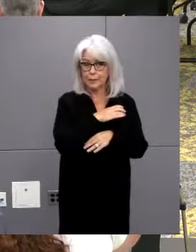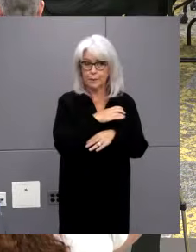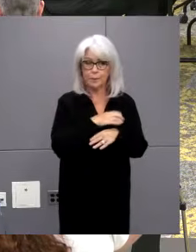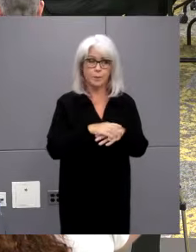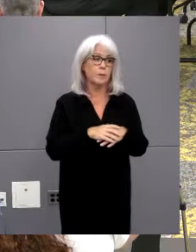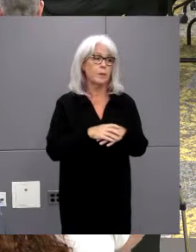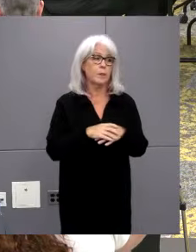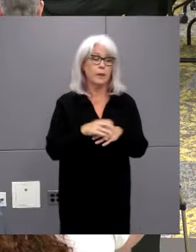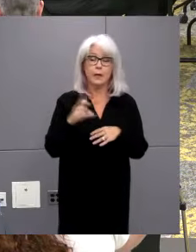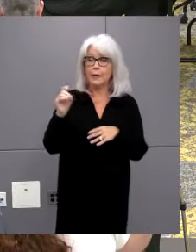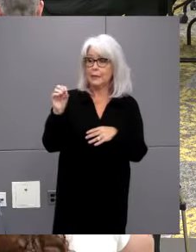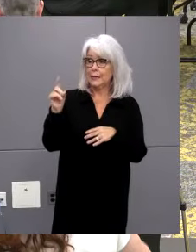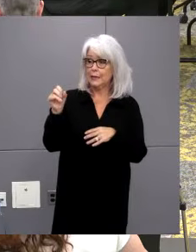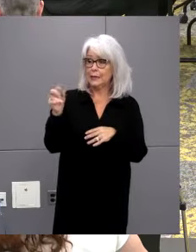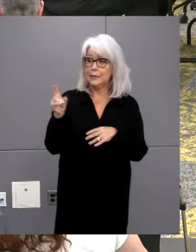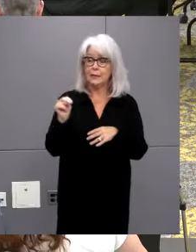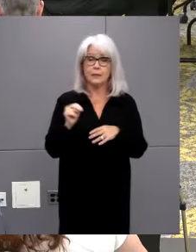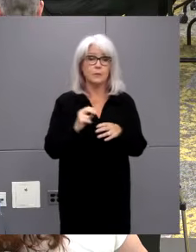Trustee Dotson?